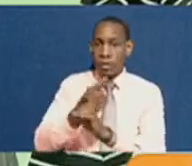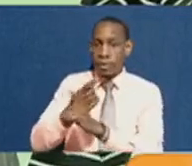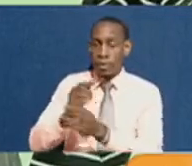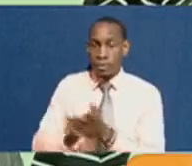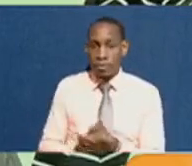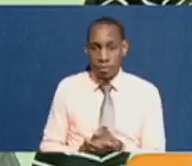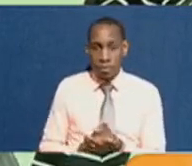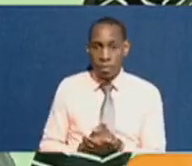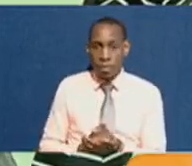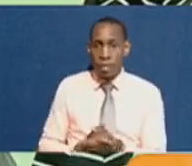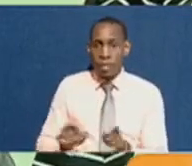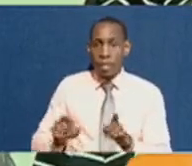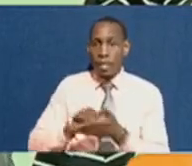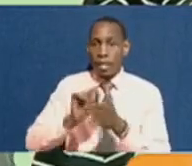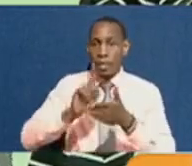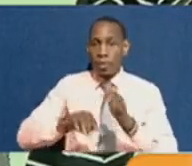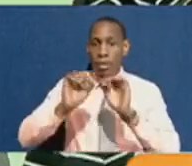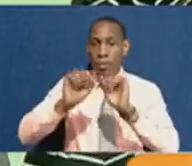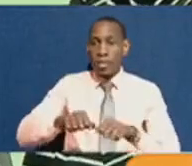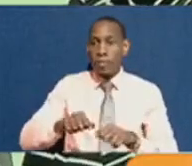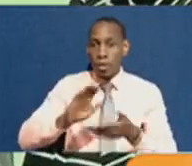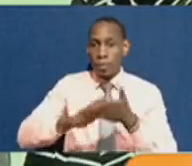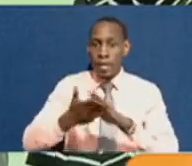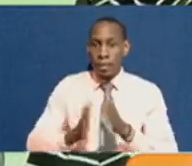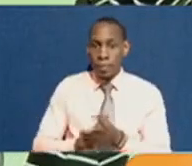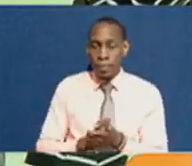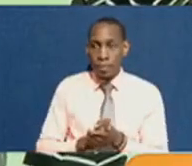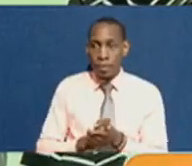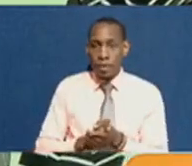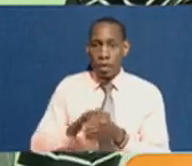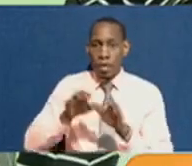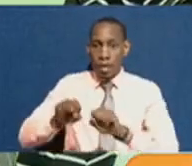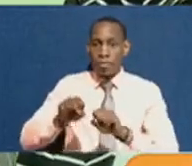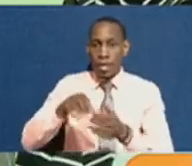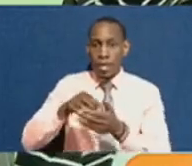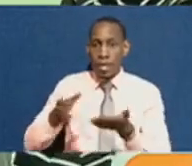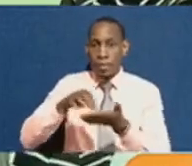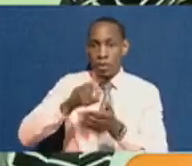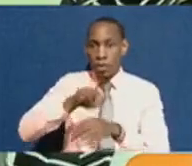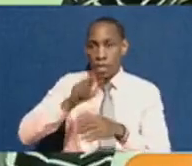one. It is possible to become and to hold any position in the National Police Service.